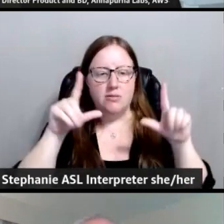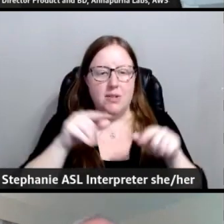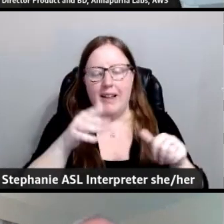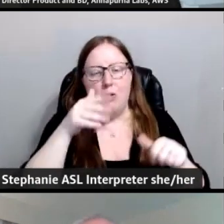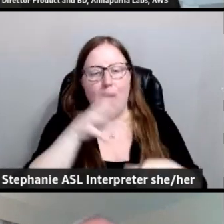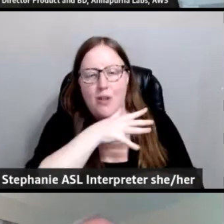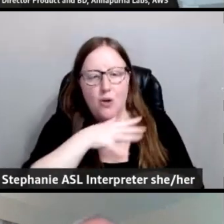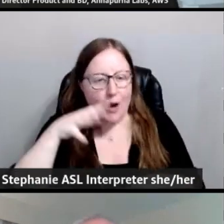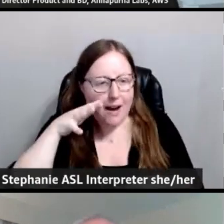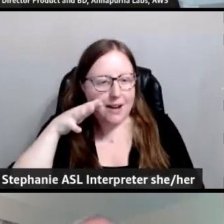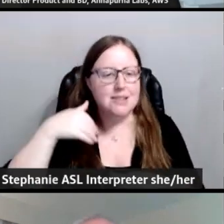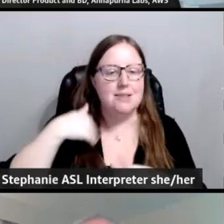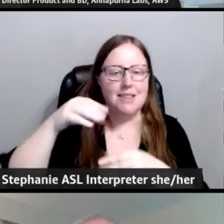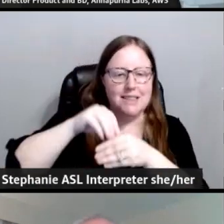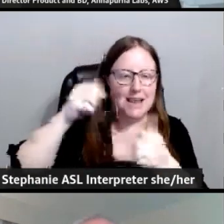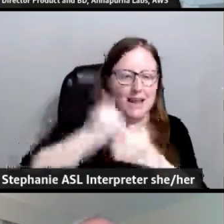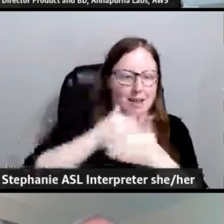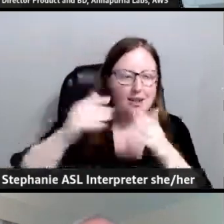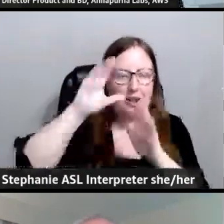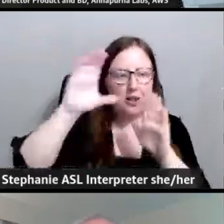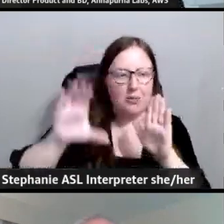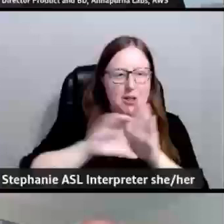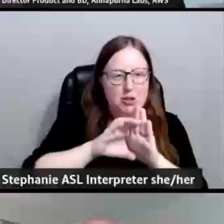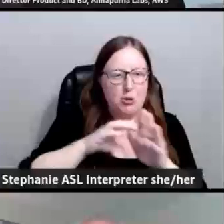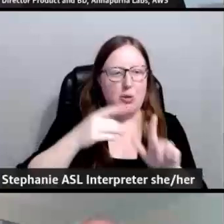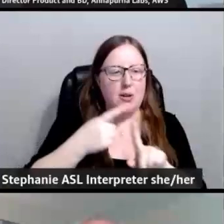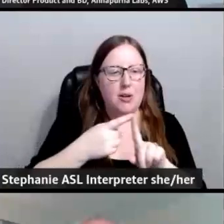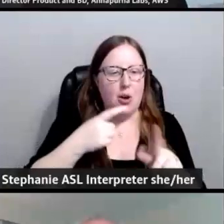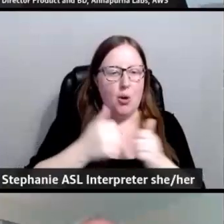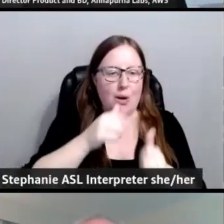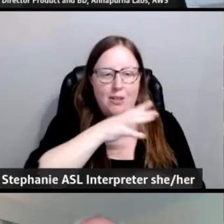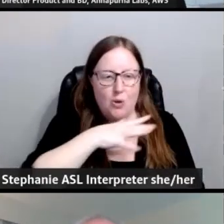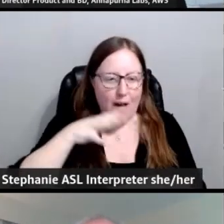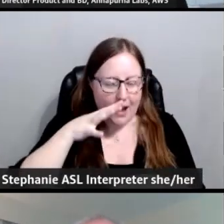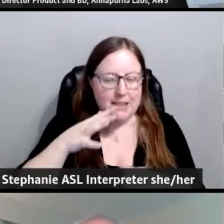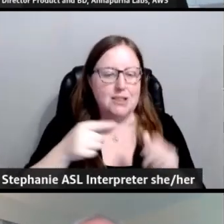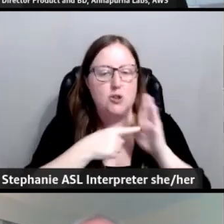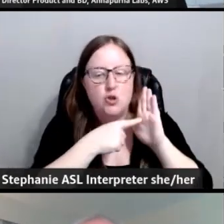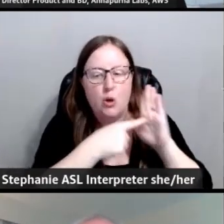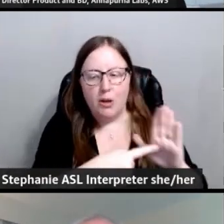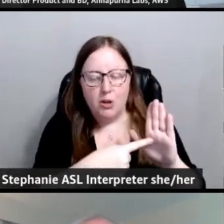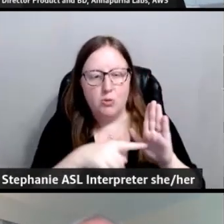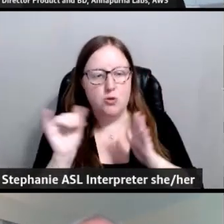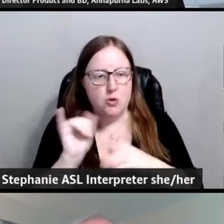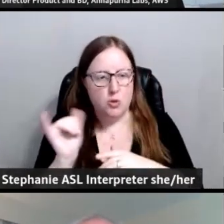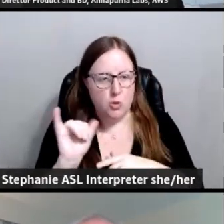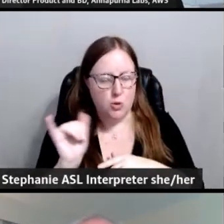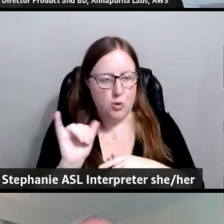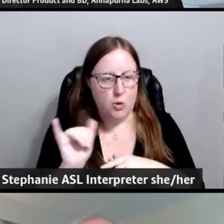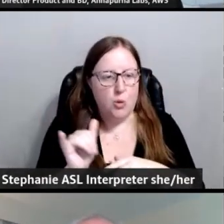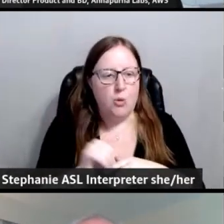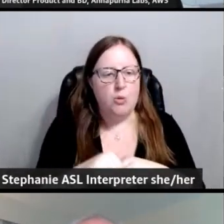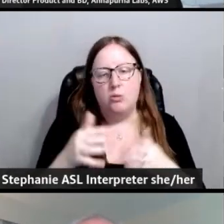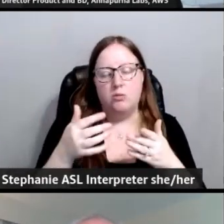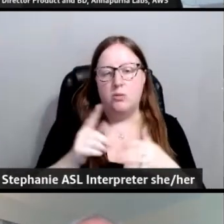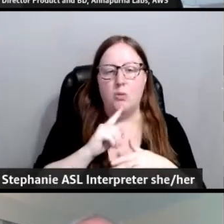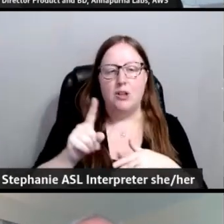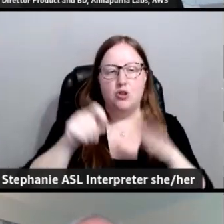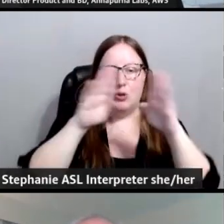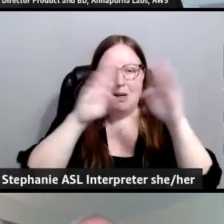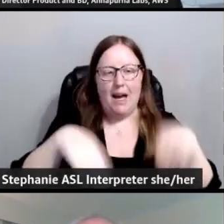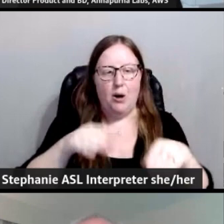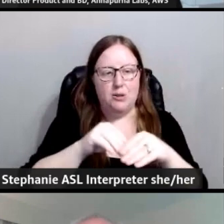and interior. So that's basically a picture from the interior with grass and showing you what's supposed to be a house in New